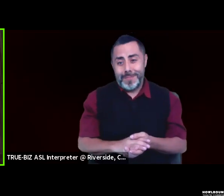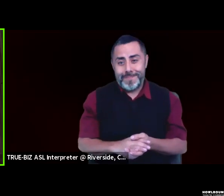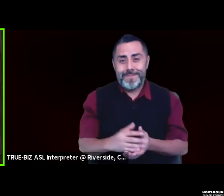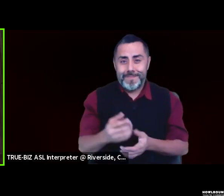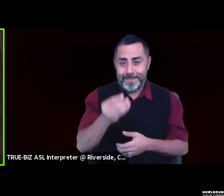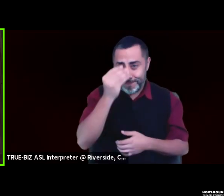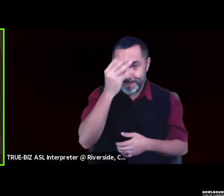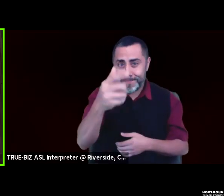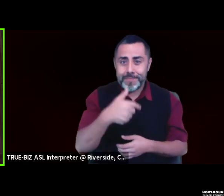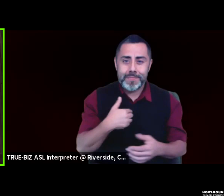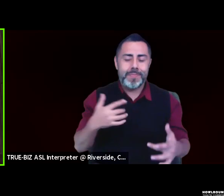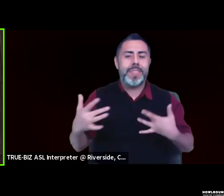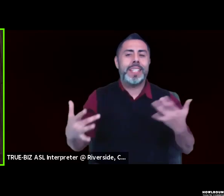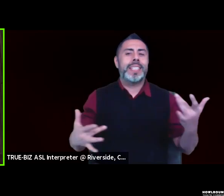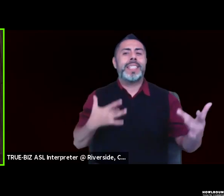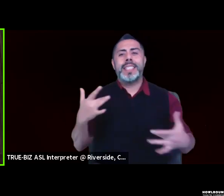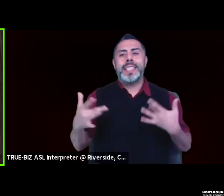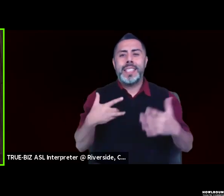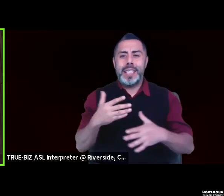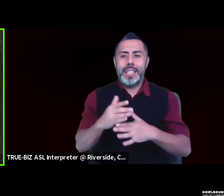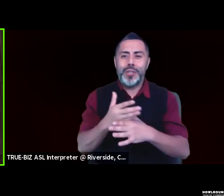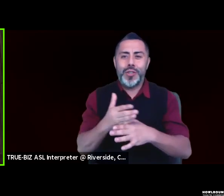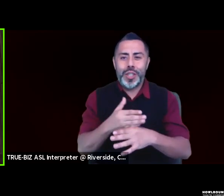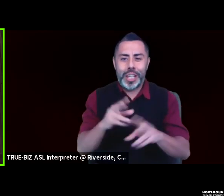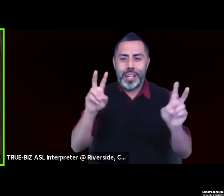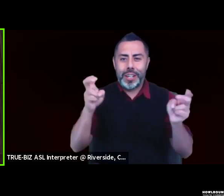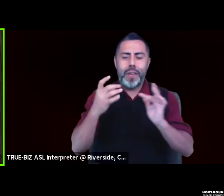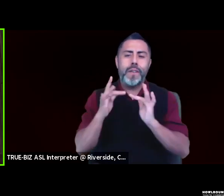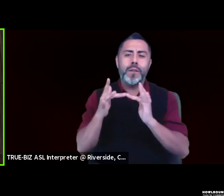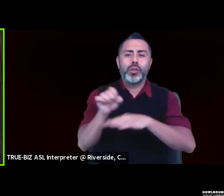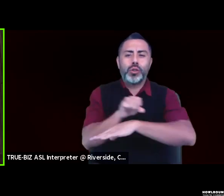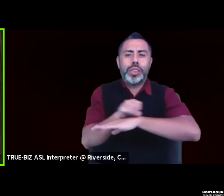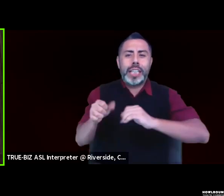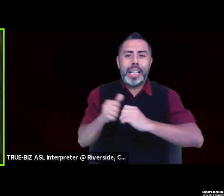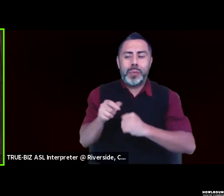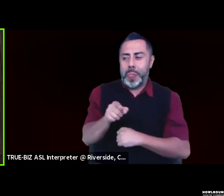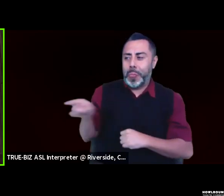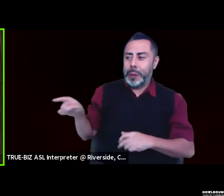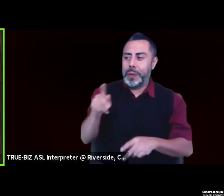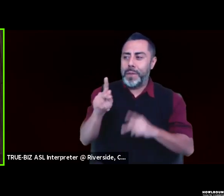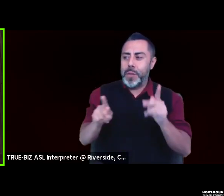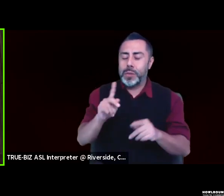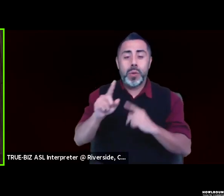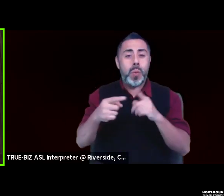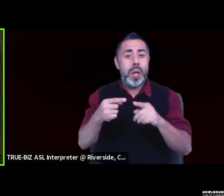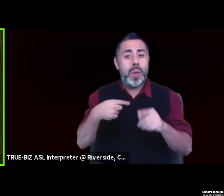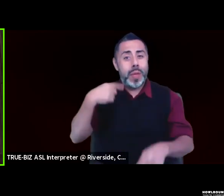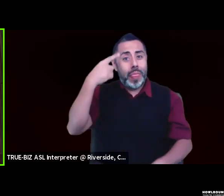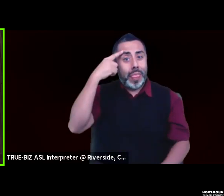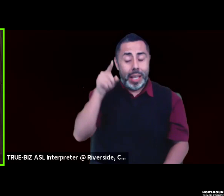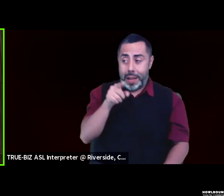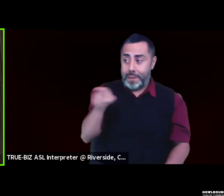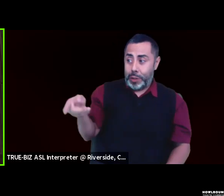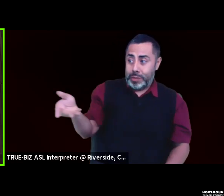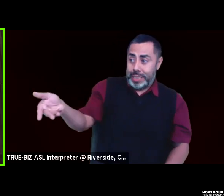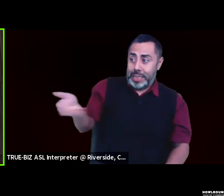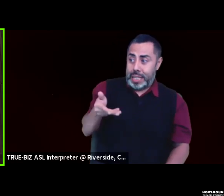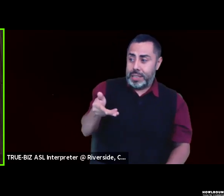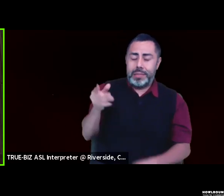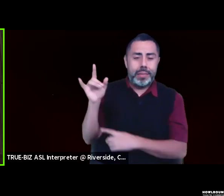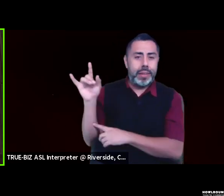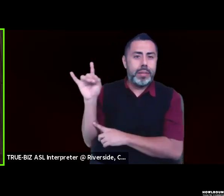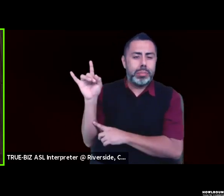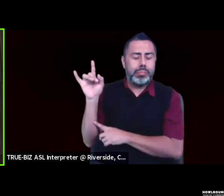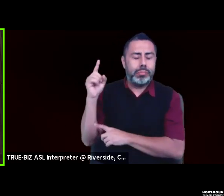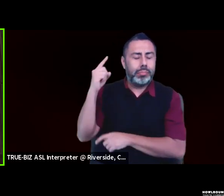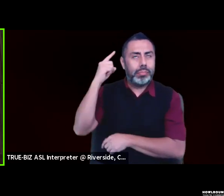to share the virtual stage with these folks. When we think of our guests today, we think immediately of their